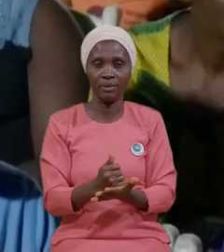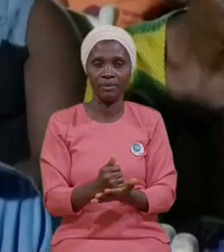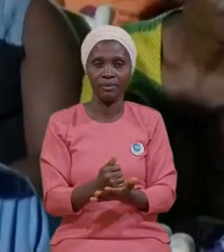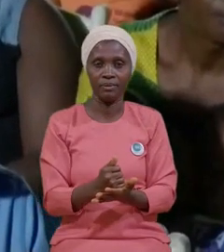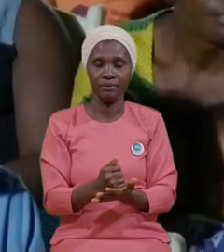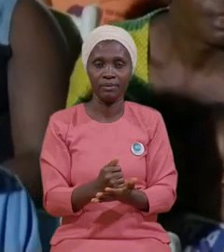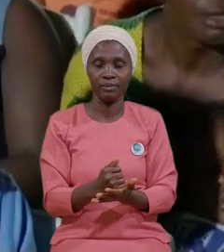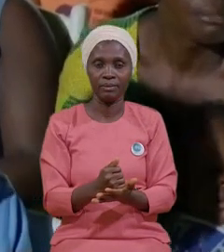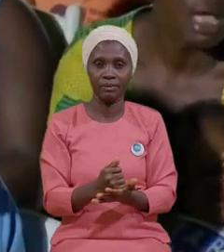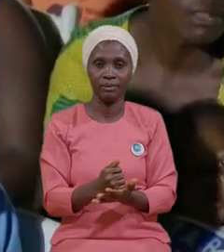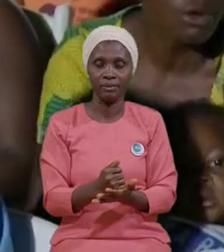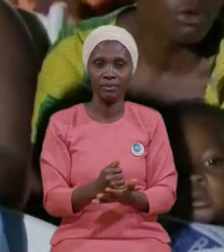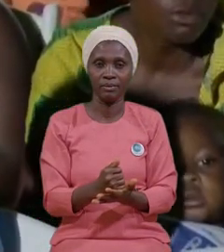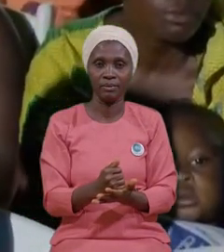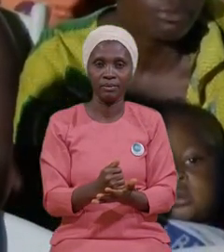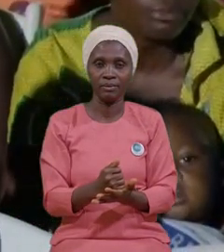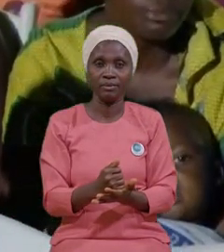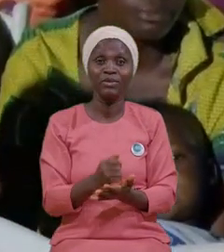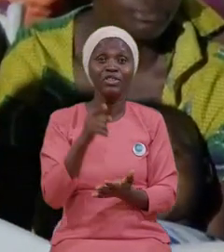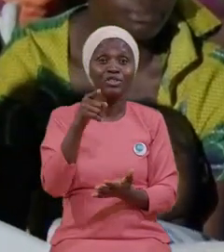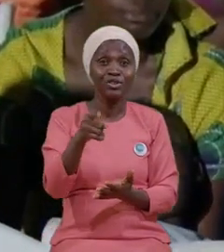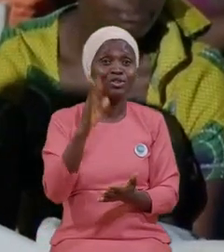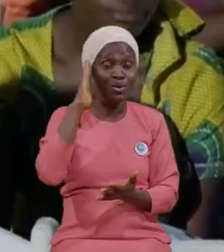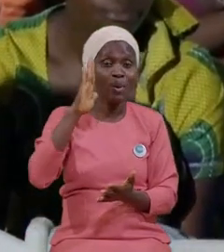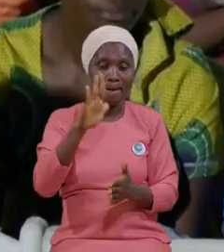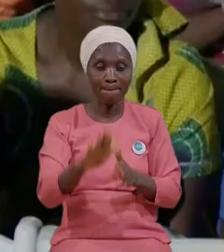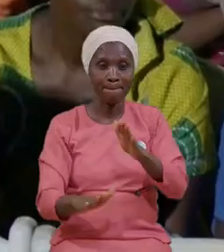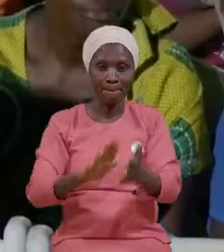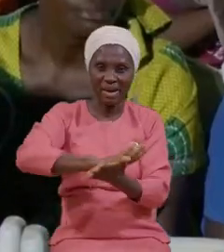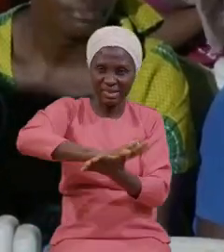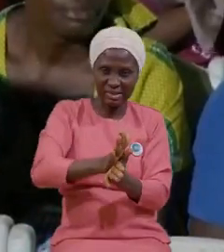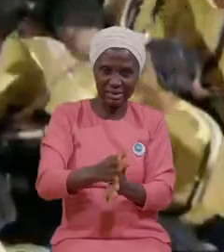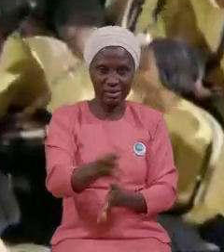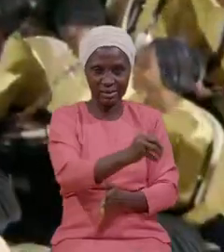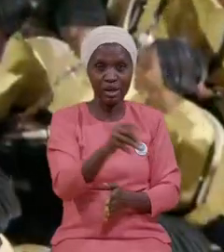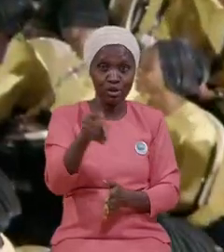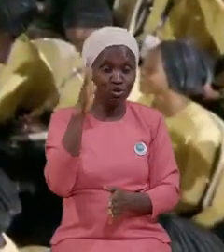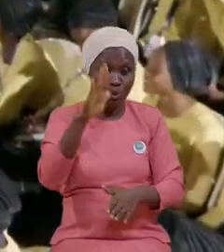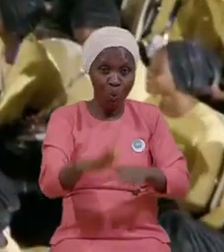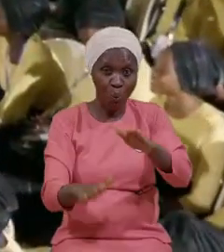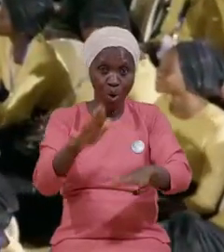You will match them, you will trample on them.